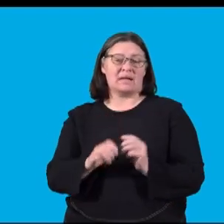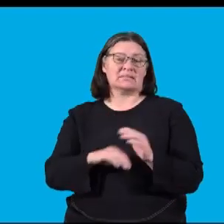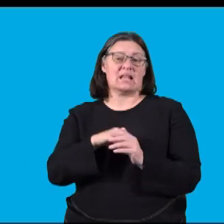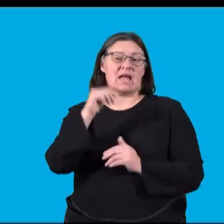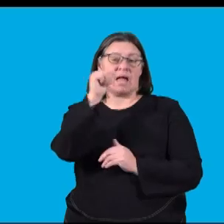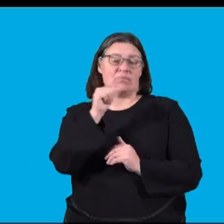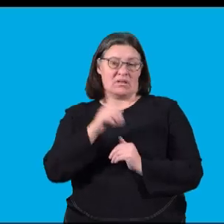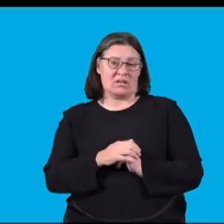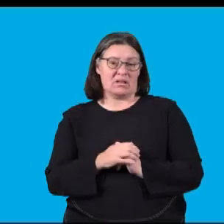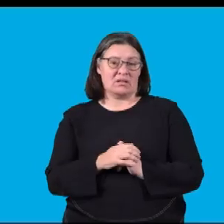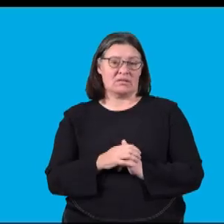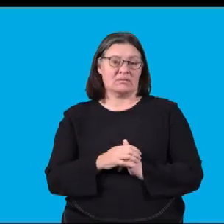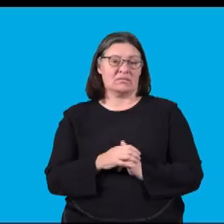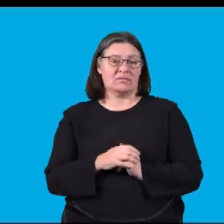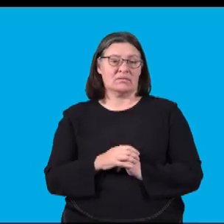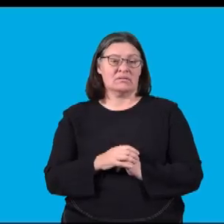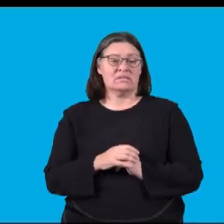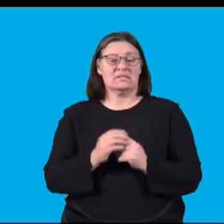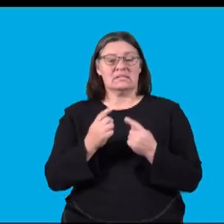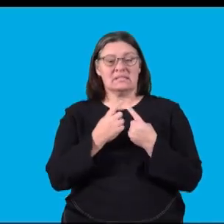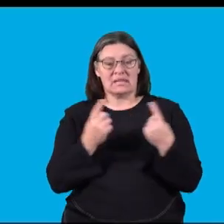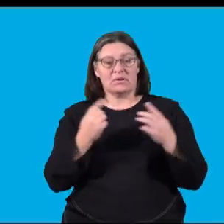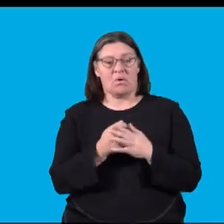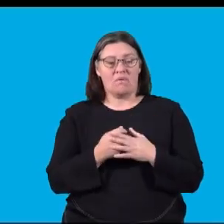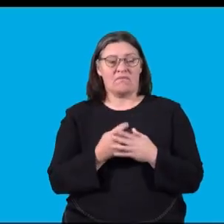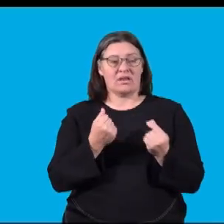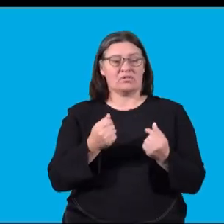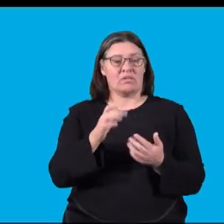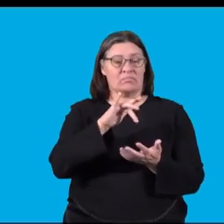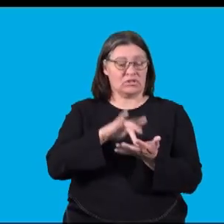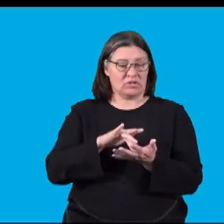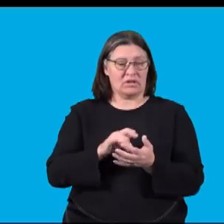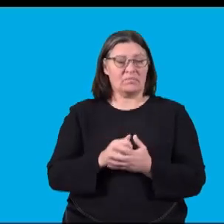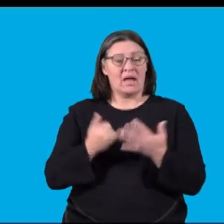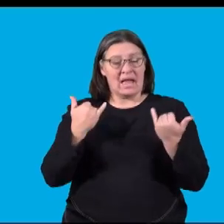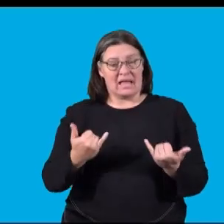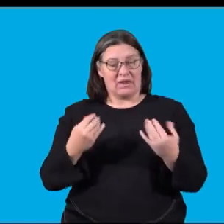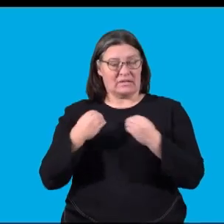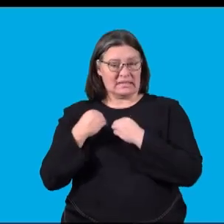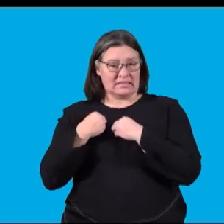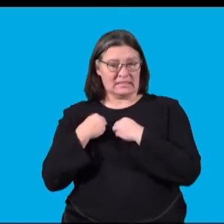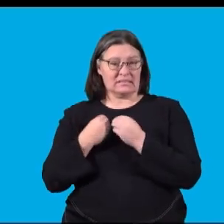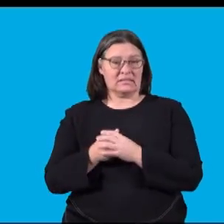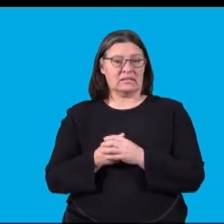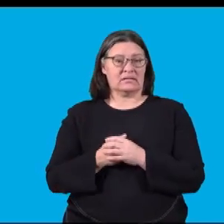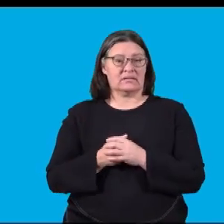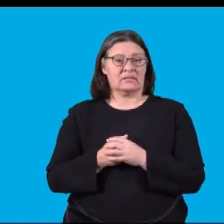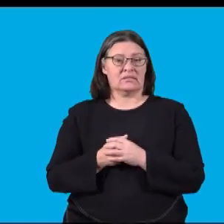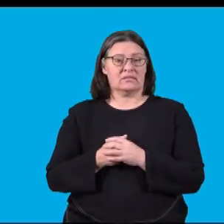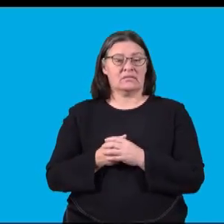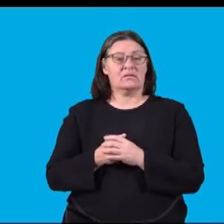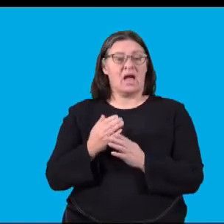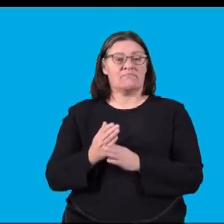we then go to my statement of financial position. Remember, under my current assets, I now have